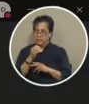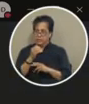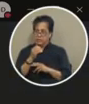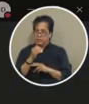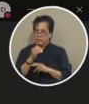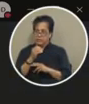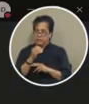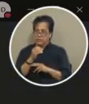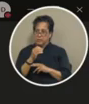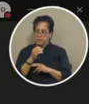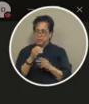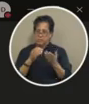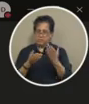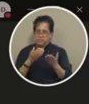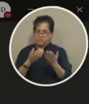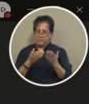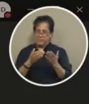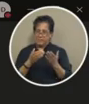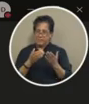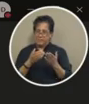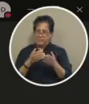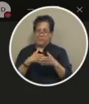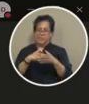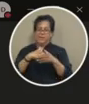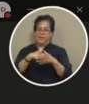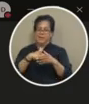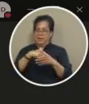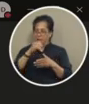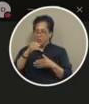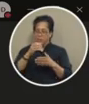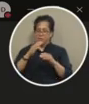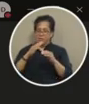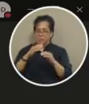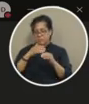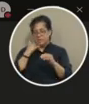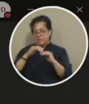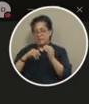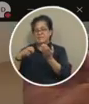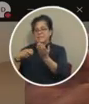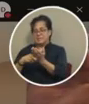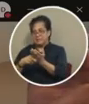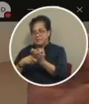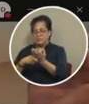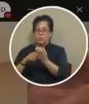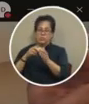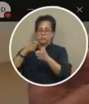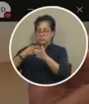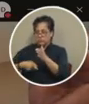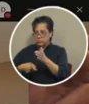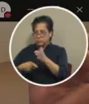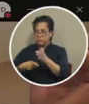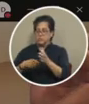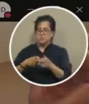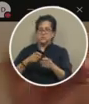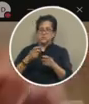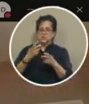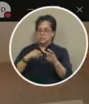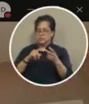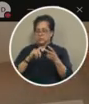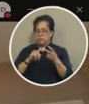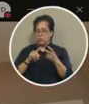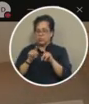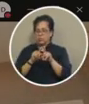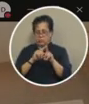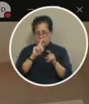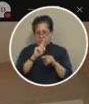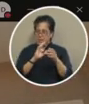is going out and helping residents rather than citing them or charging them. My next question, I kind of want to